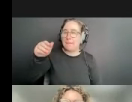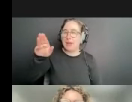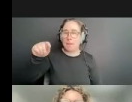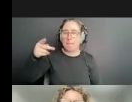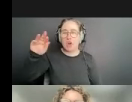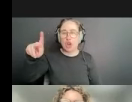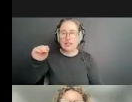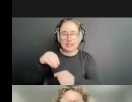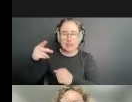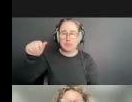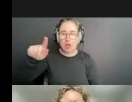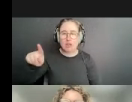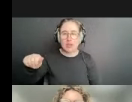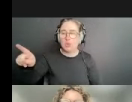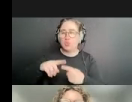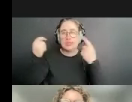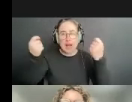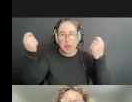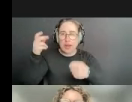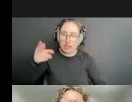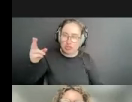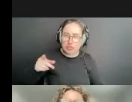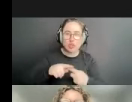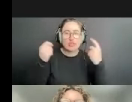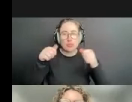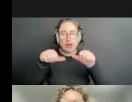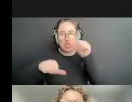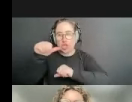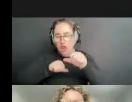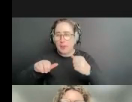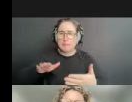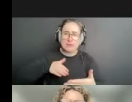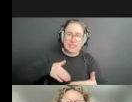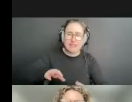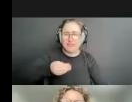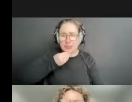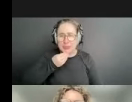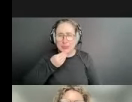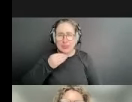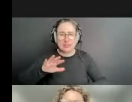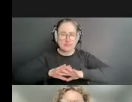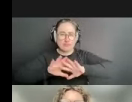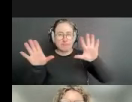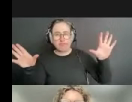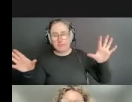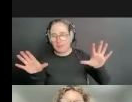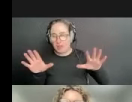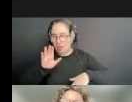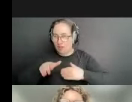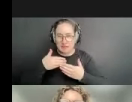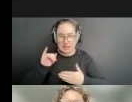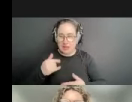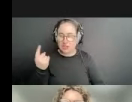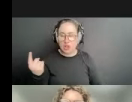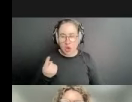celebrate history, to celebrate each other, music, food. It's always